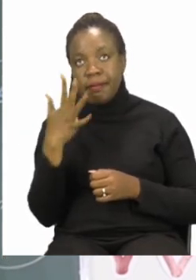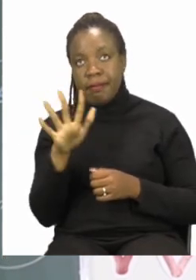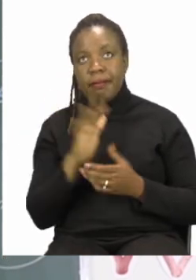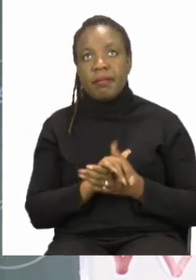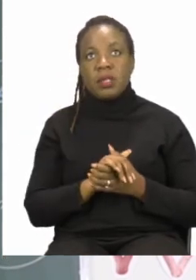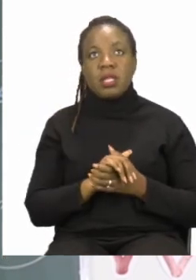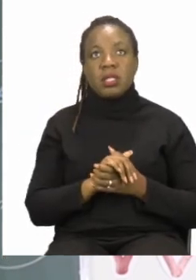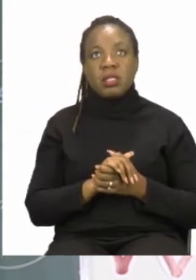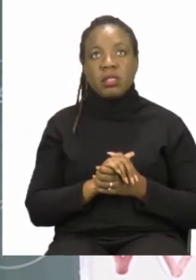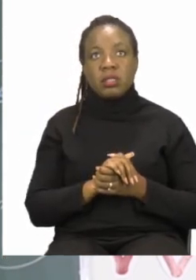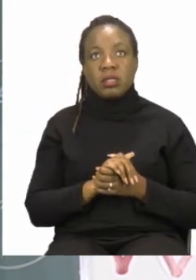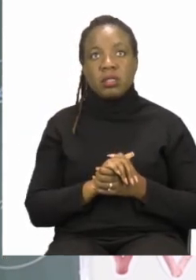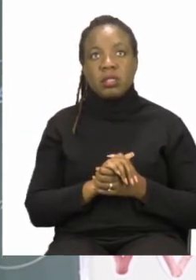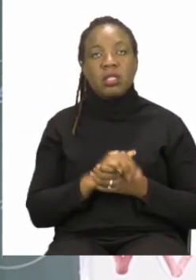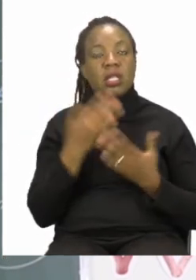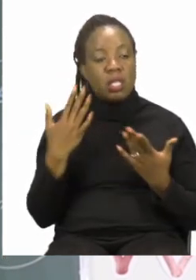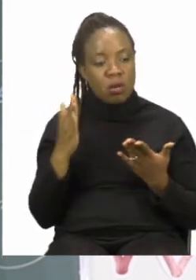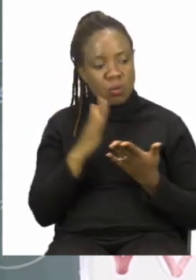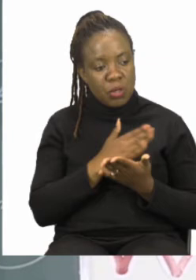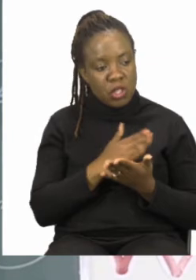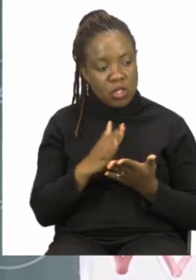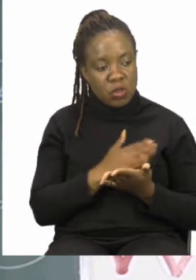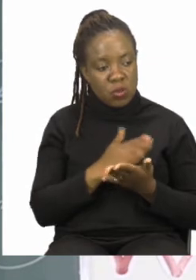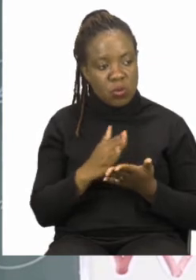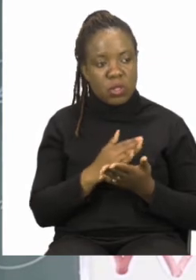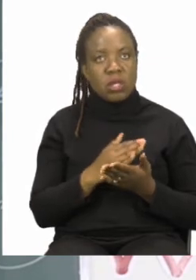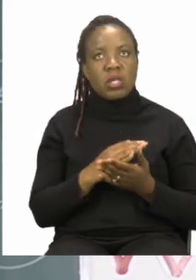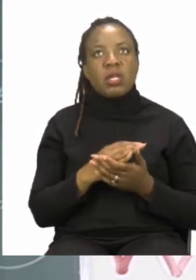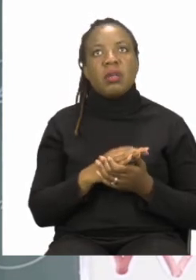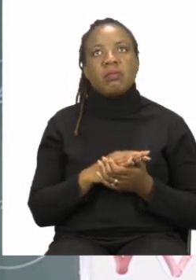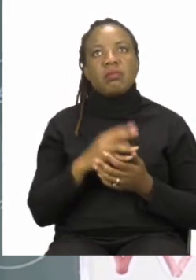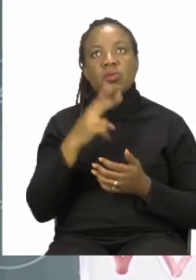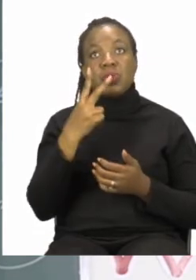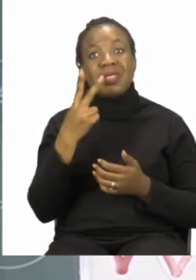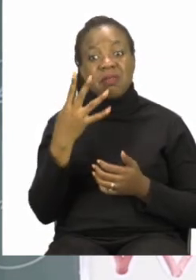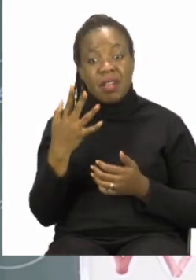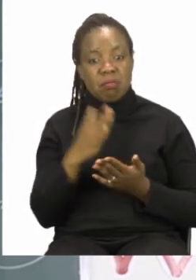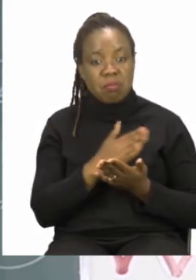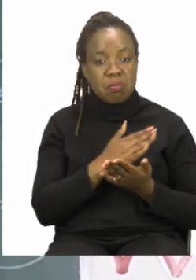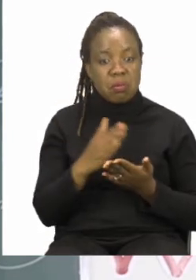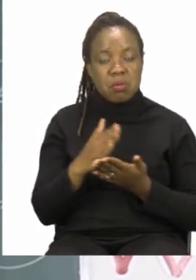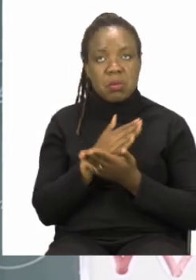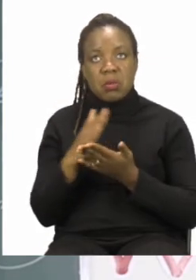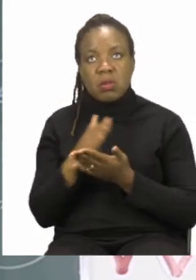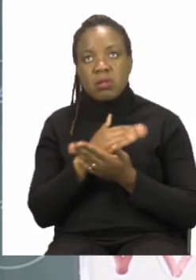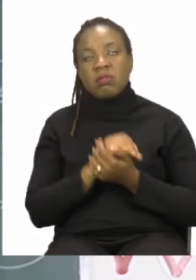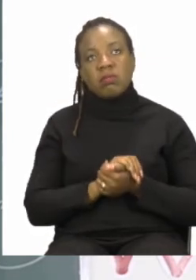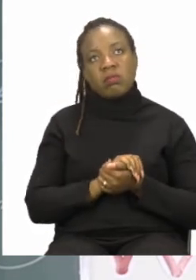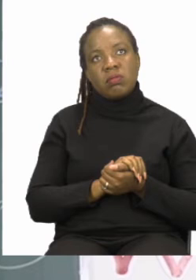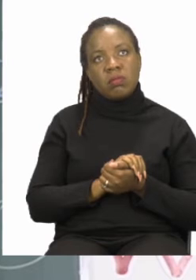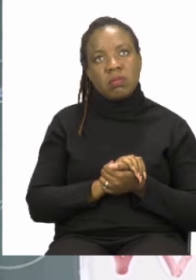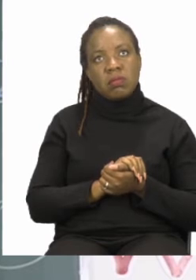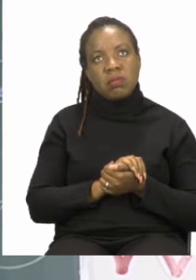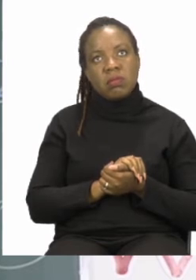to share equally so that I can find out what is supposed to be on our dash. Whatever the